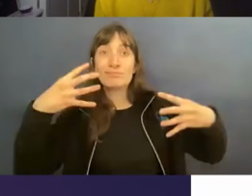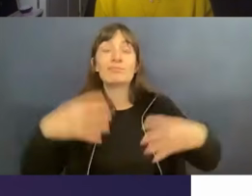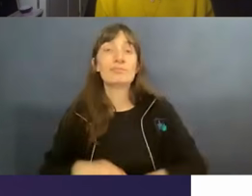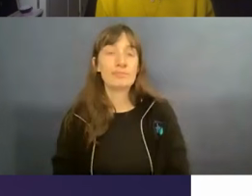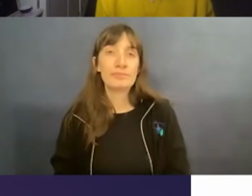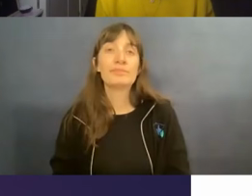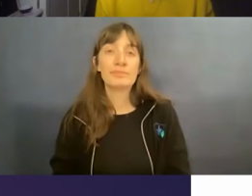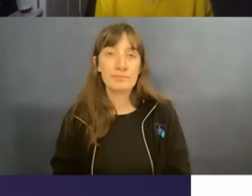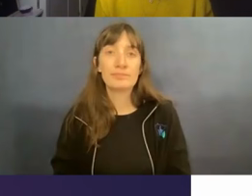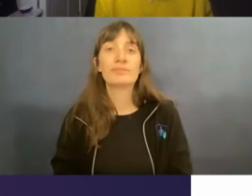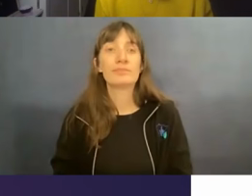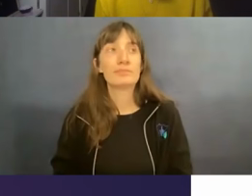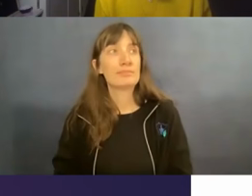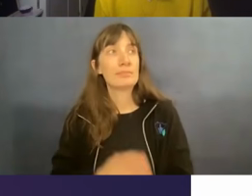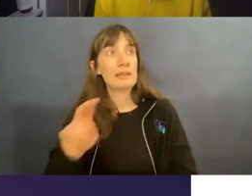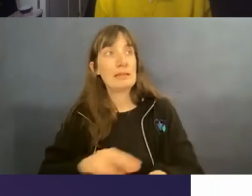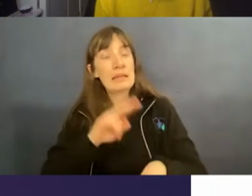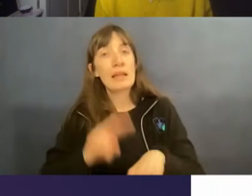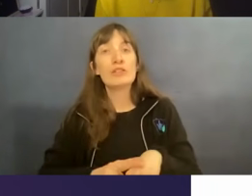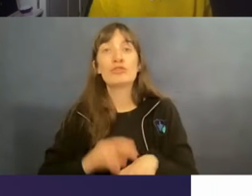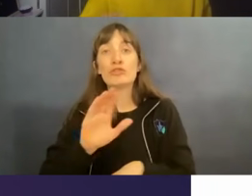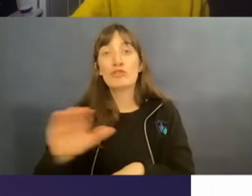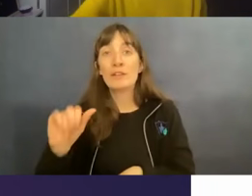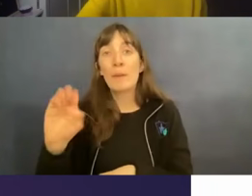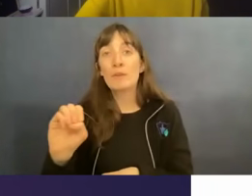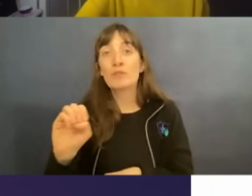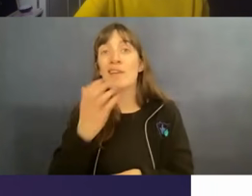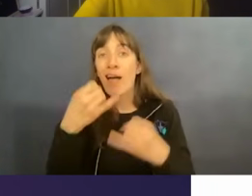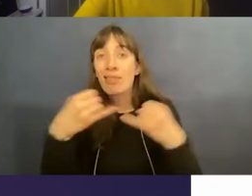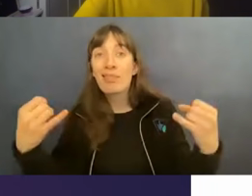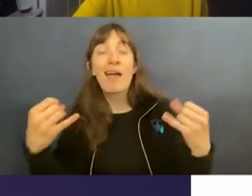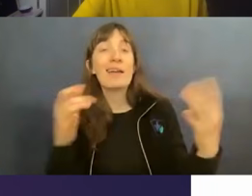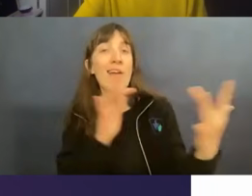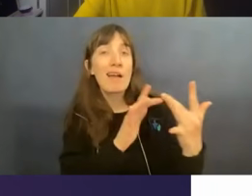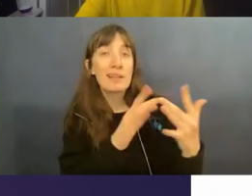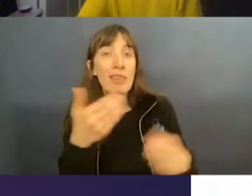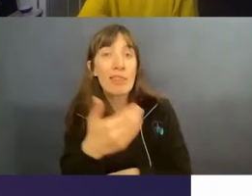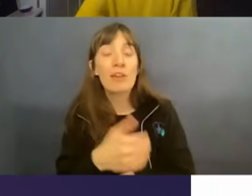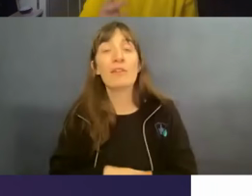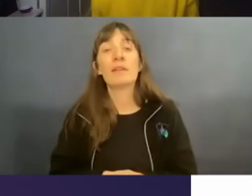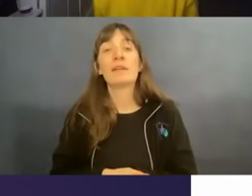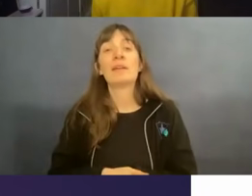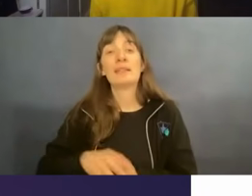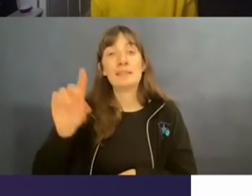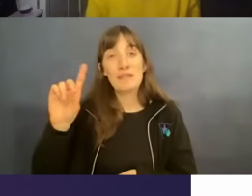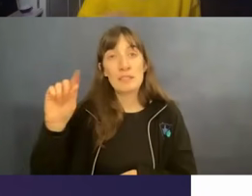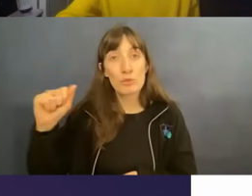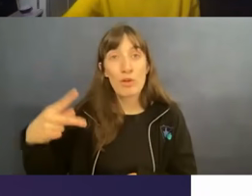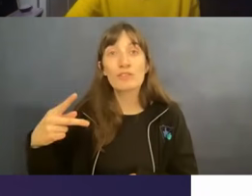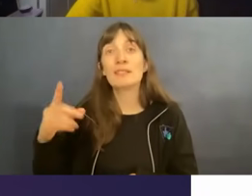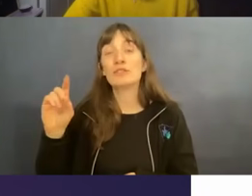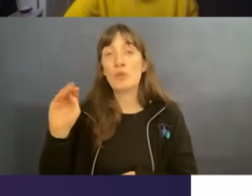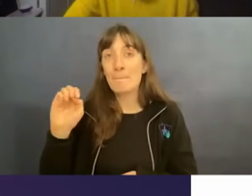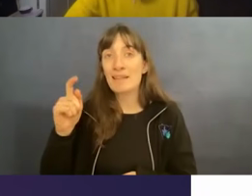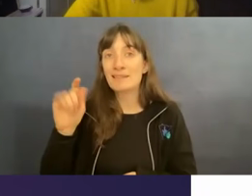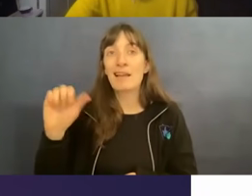um, I have the National Child Abuse Hotline on here, and then a lot of different things. So I keep mentioning the Domestic Abuse Project. They're really wonderful.